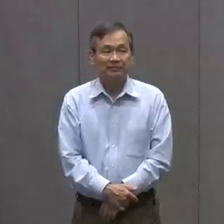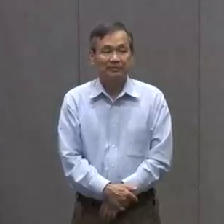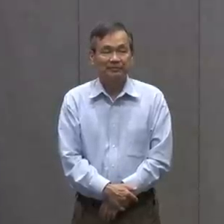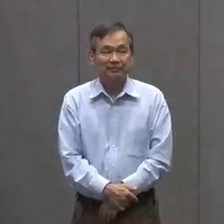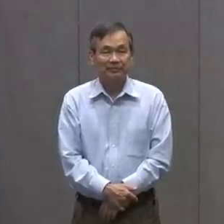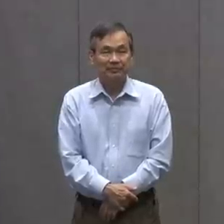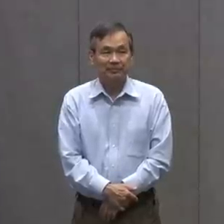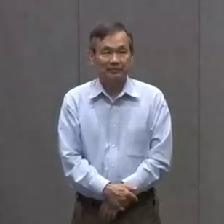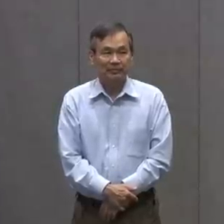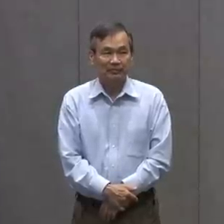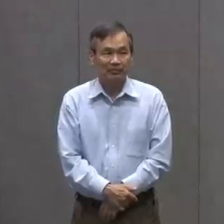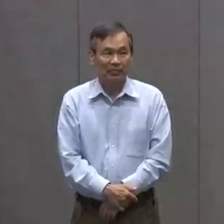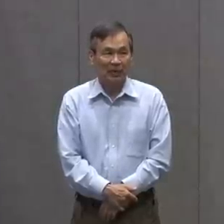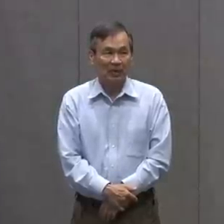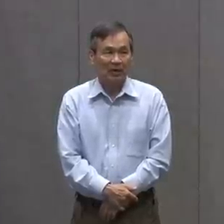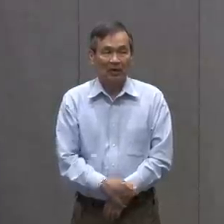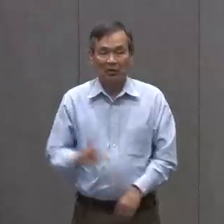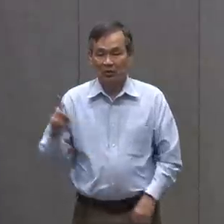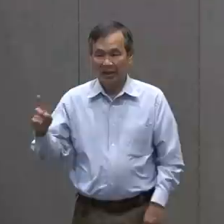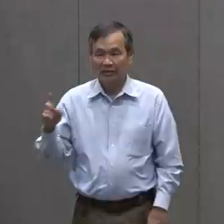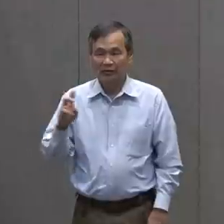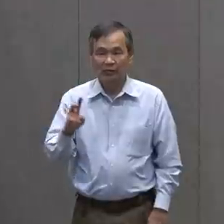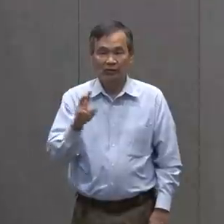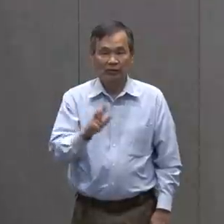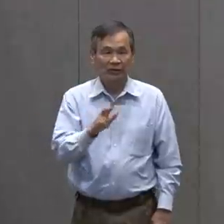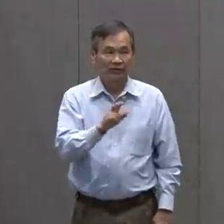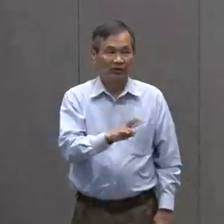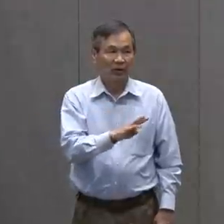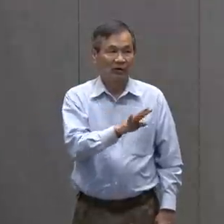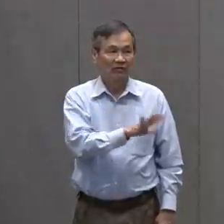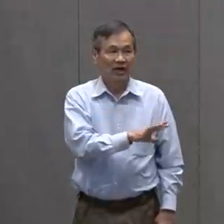So I rolled a 6, so I would go